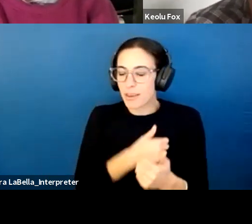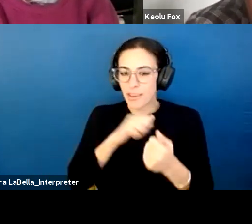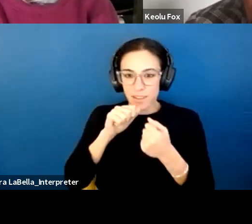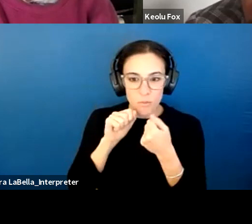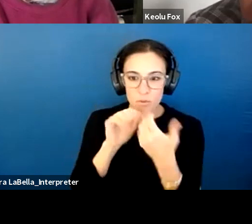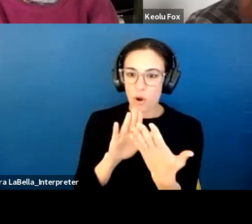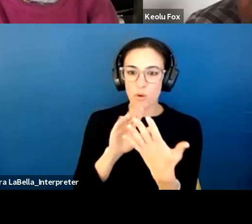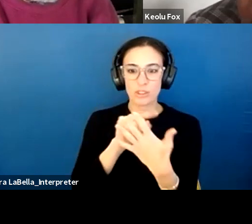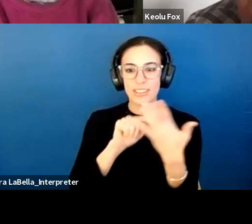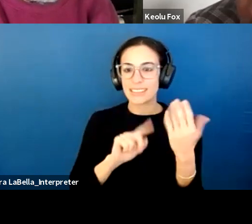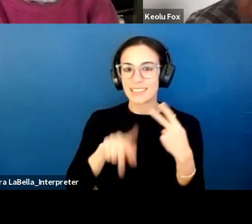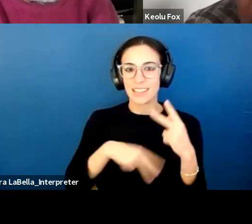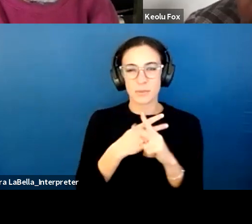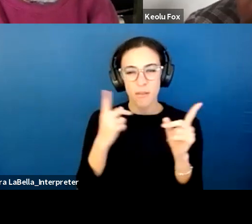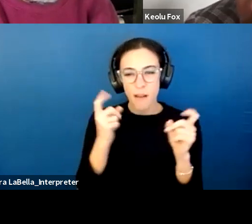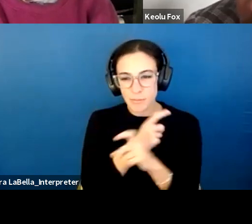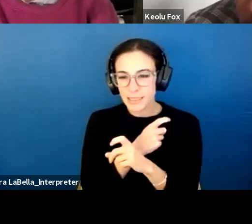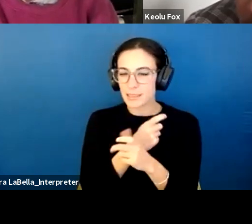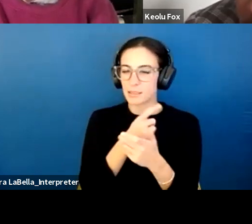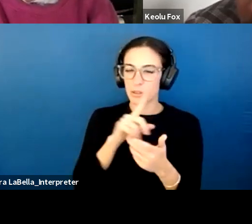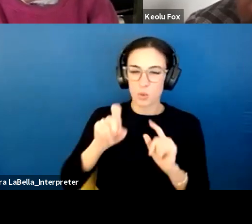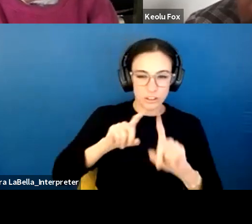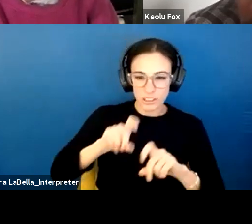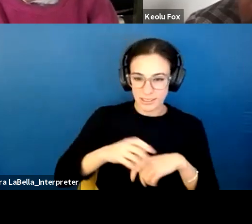and conversations and questions.